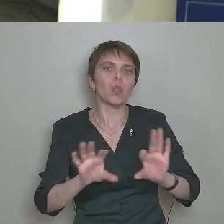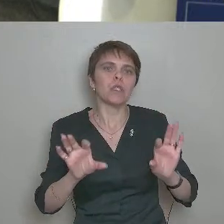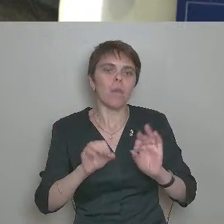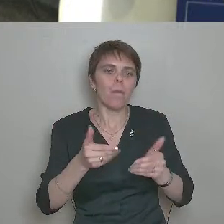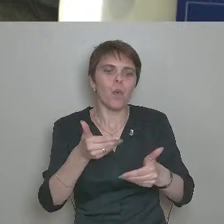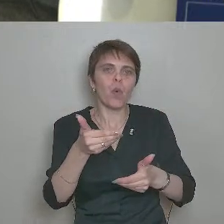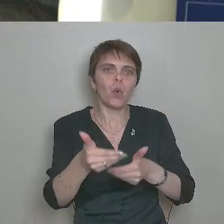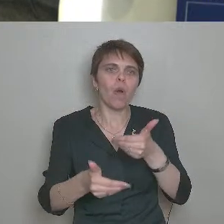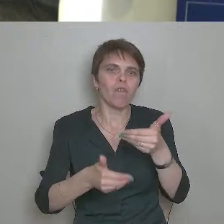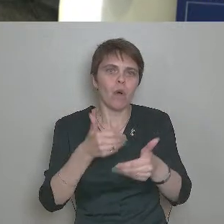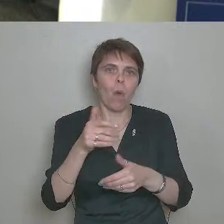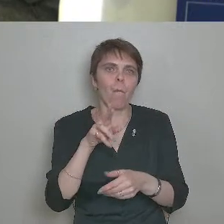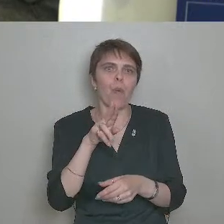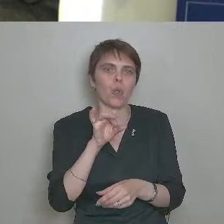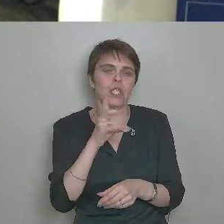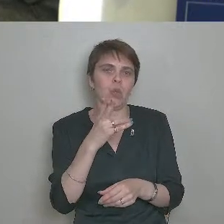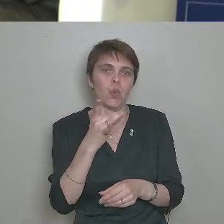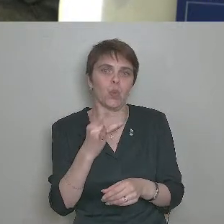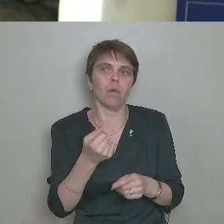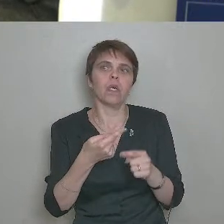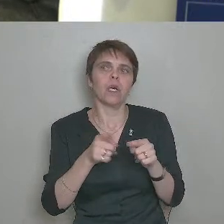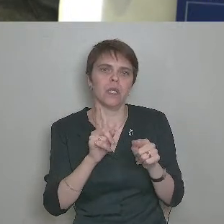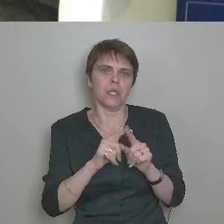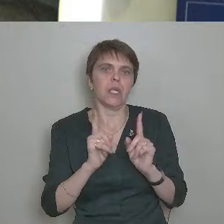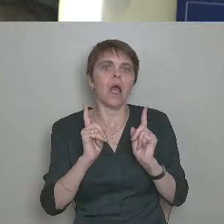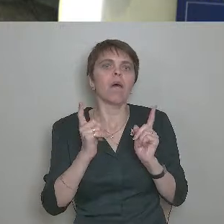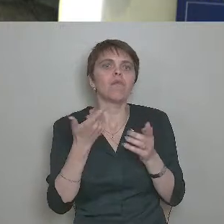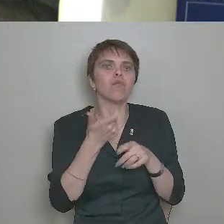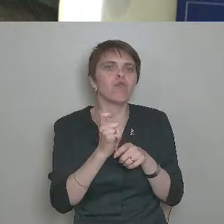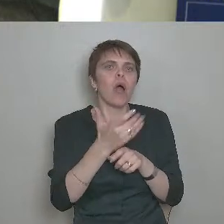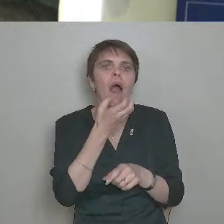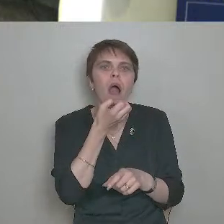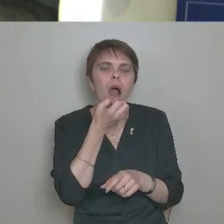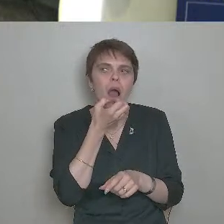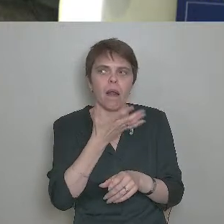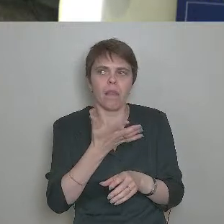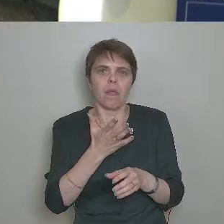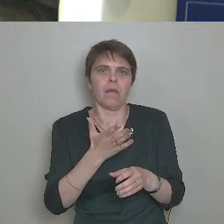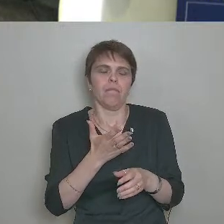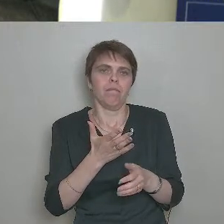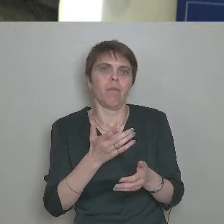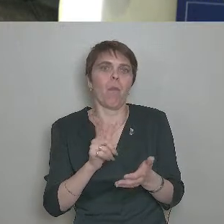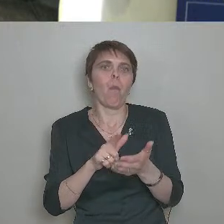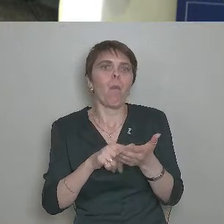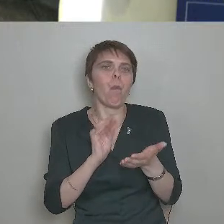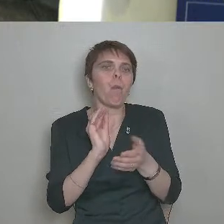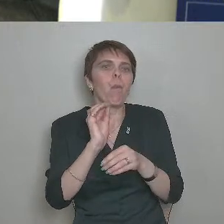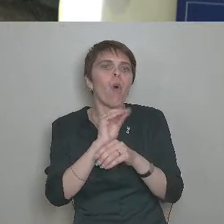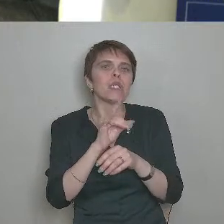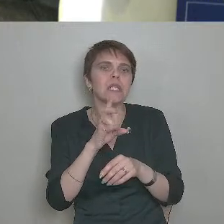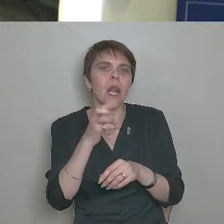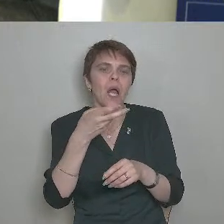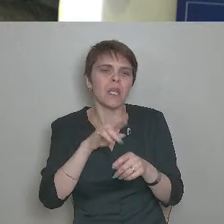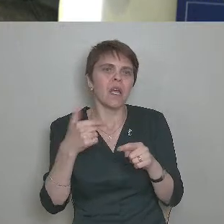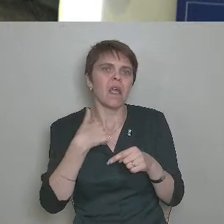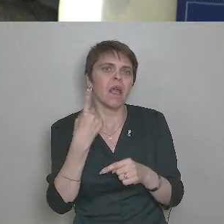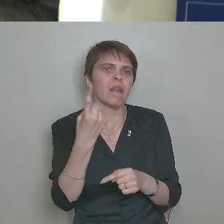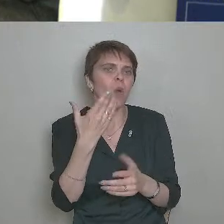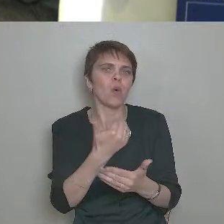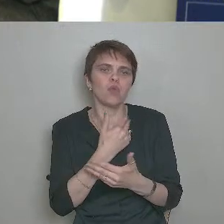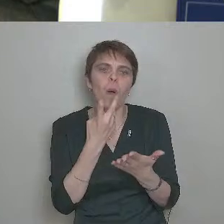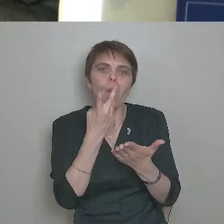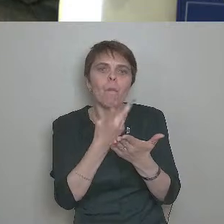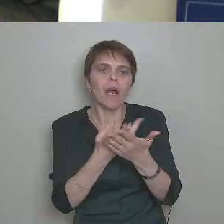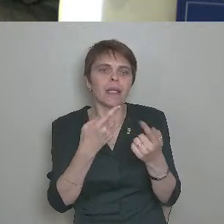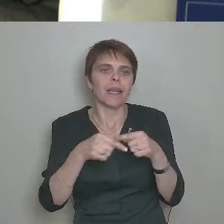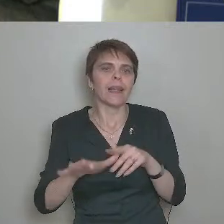the process that should follow every step in a very monitored and guided manner. It's good